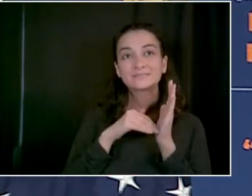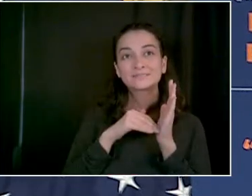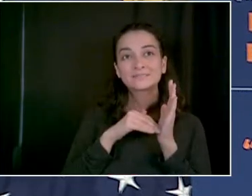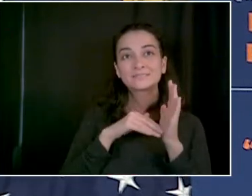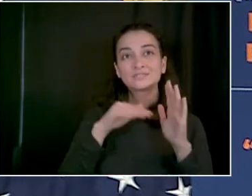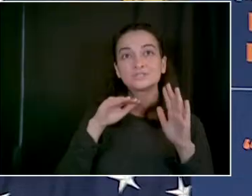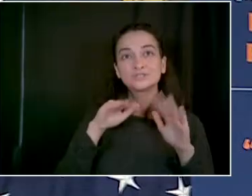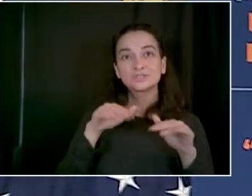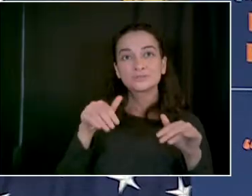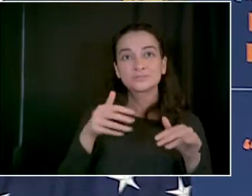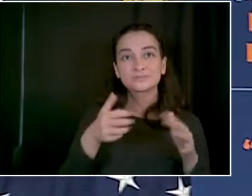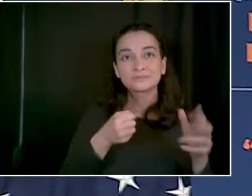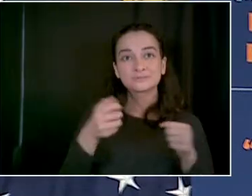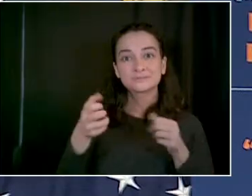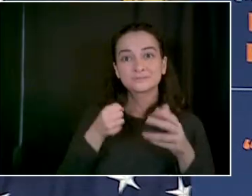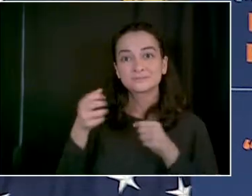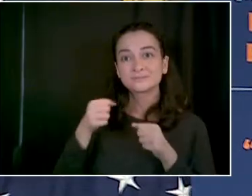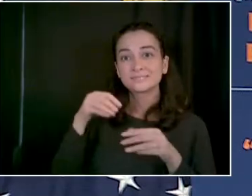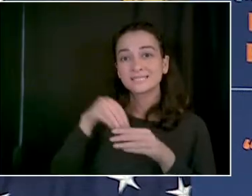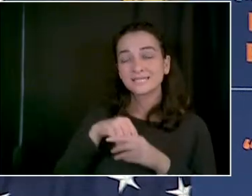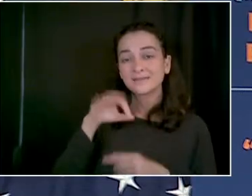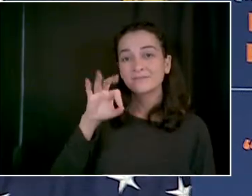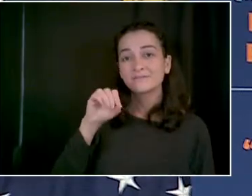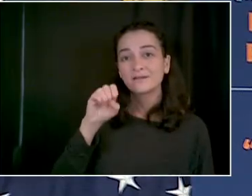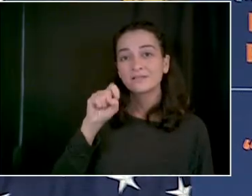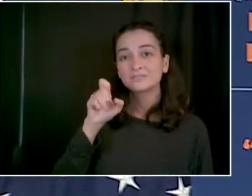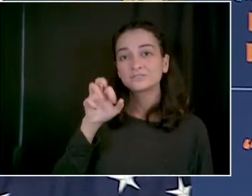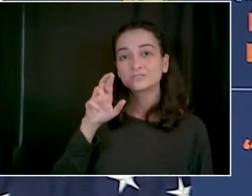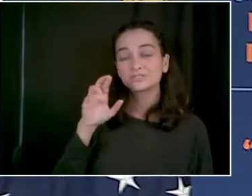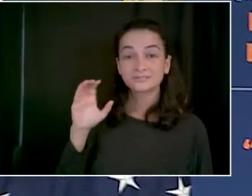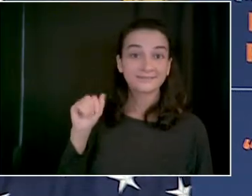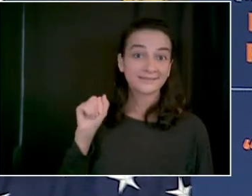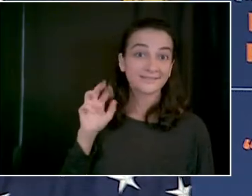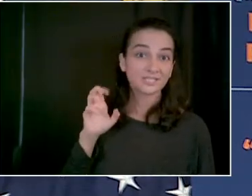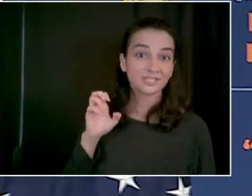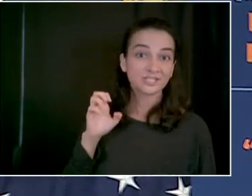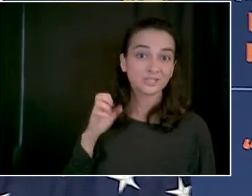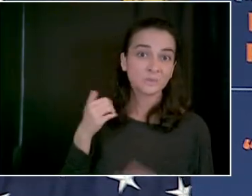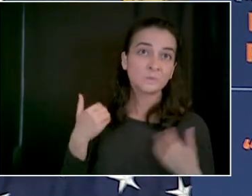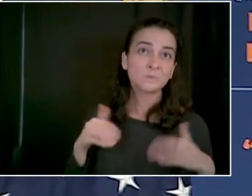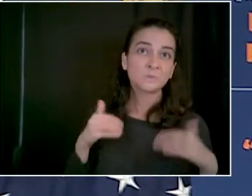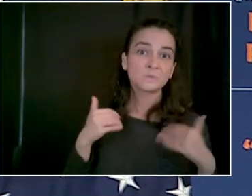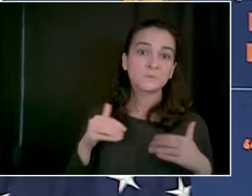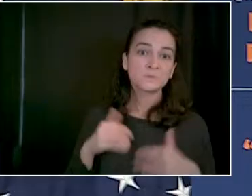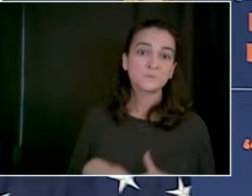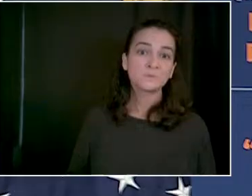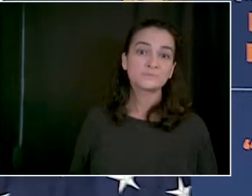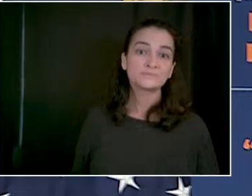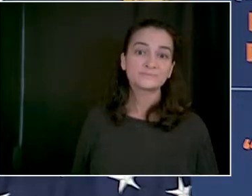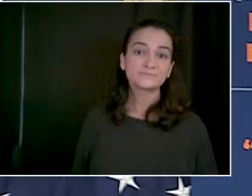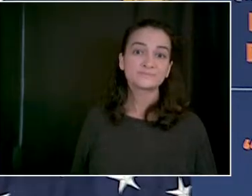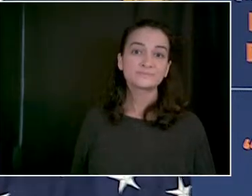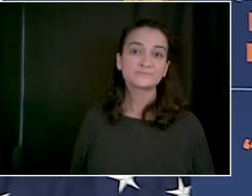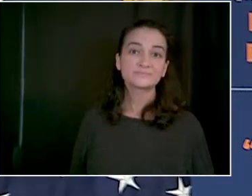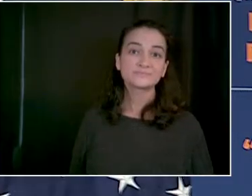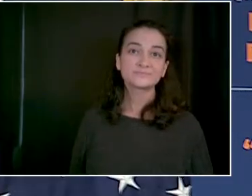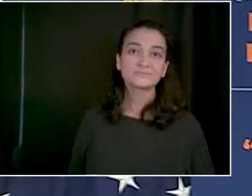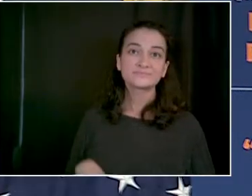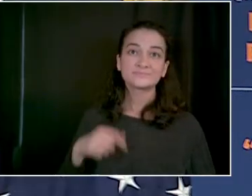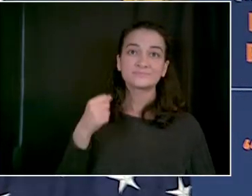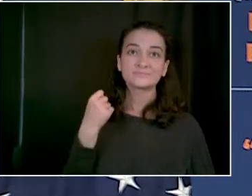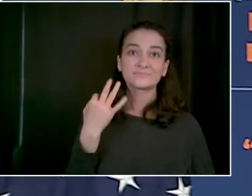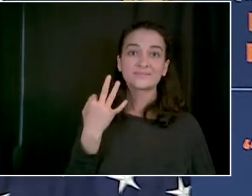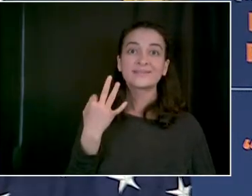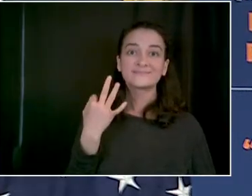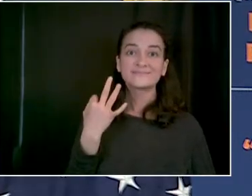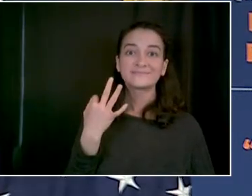what's in front of them. And any child that loses his or her life while is in an unsafe